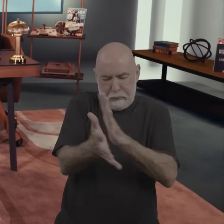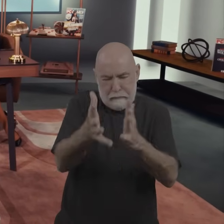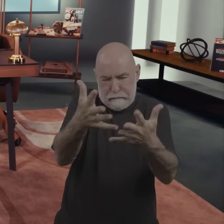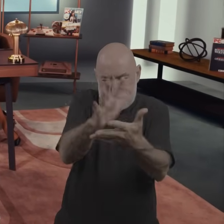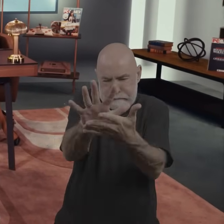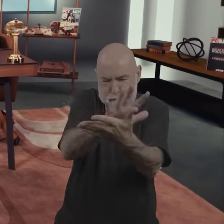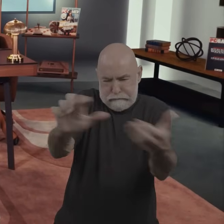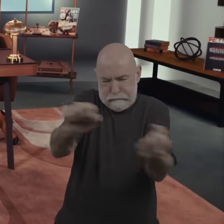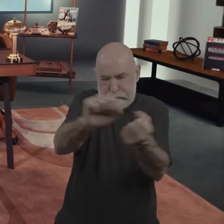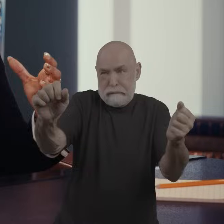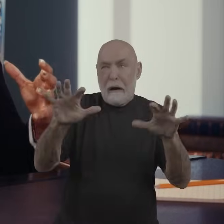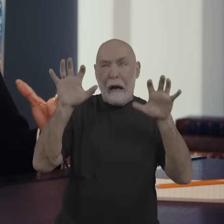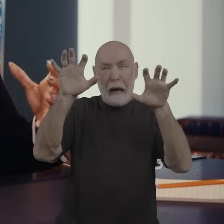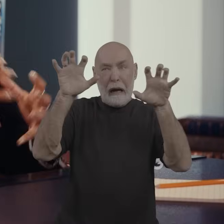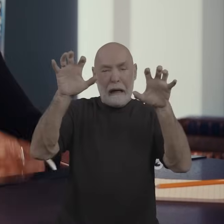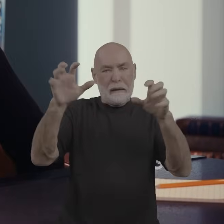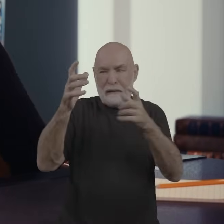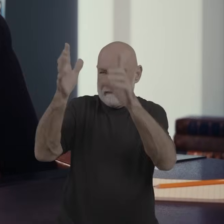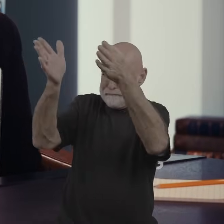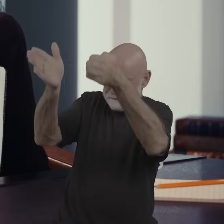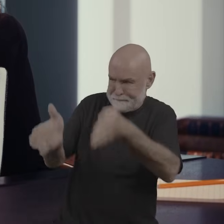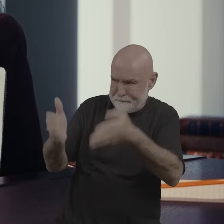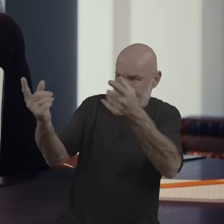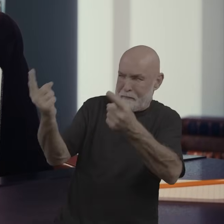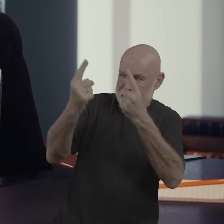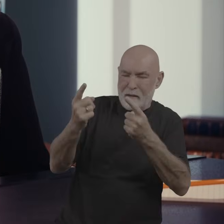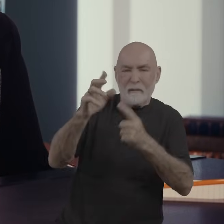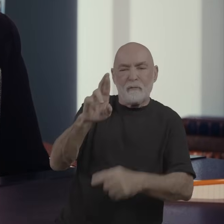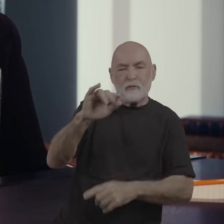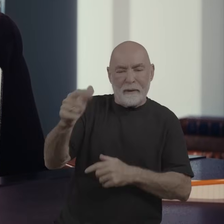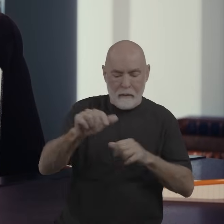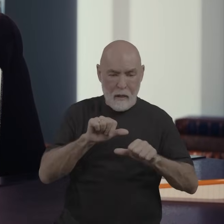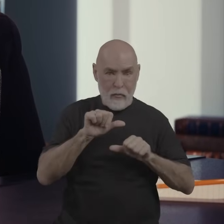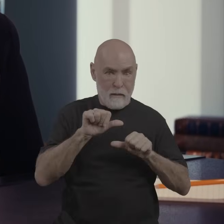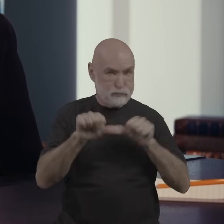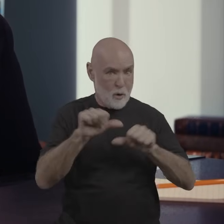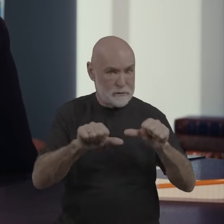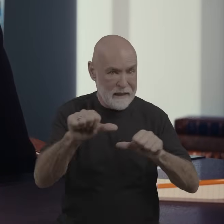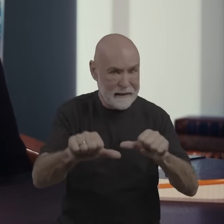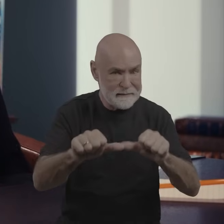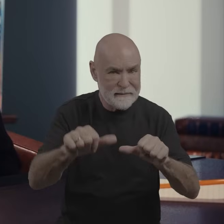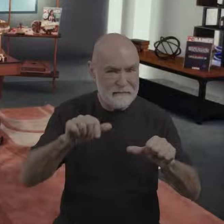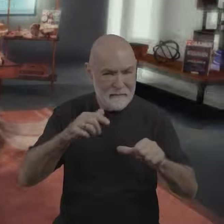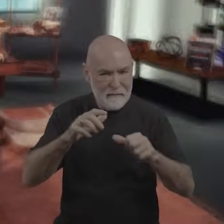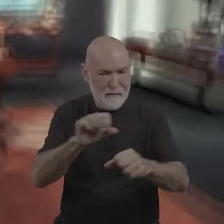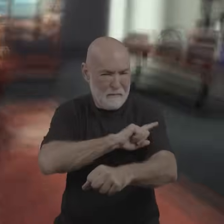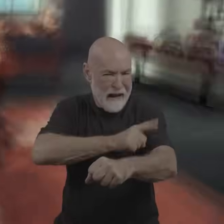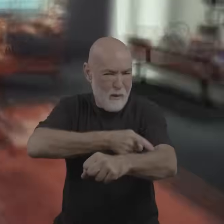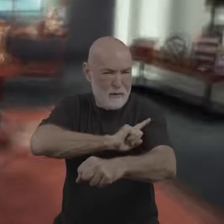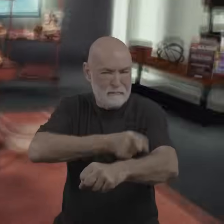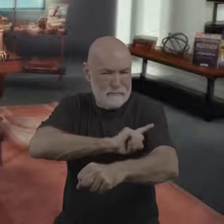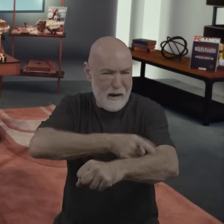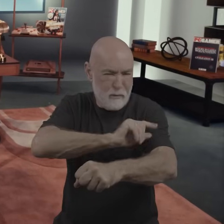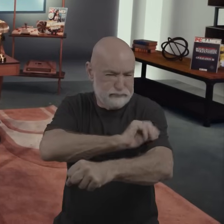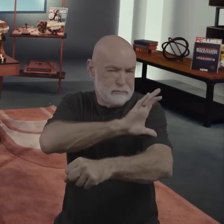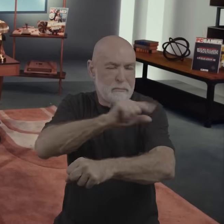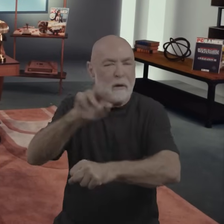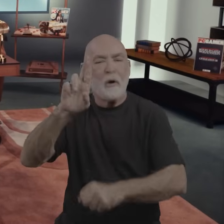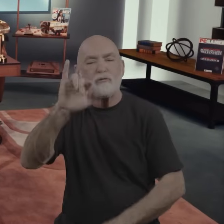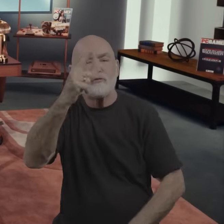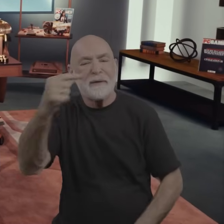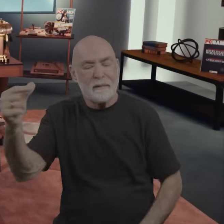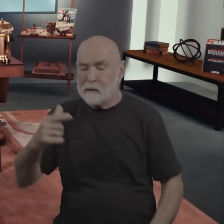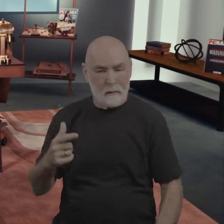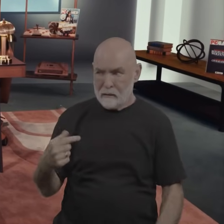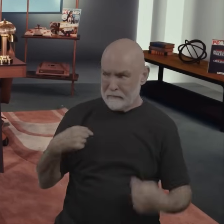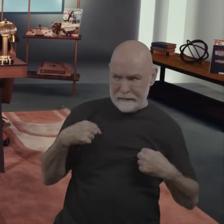of existence and brought through this terrifying unknown being drawn in by the awesome processing power of the rig. Oh, thank